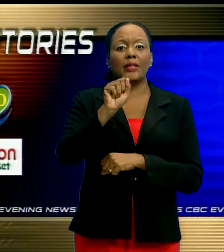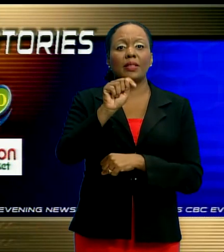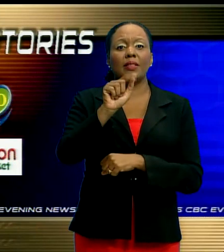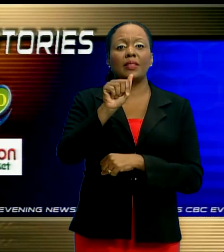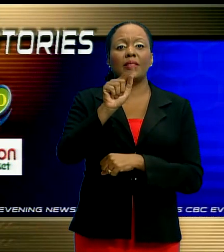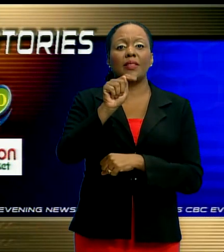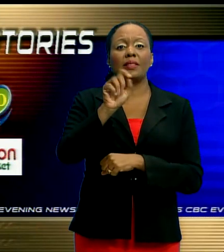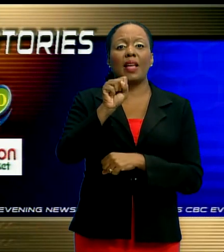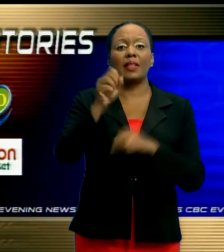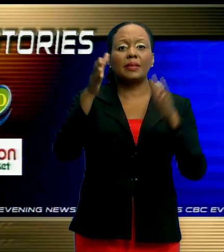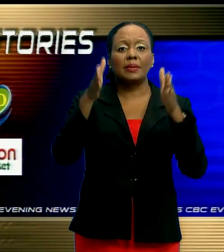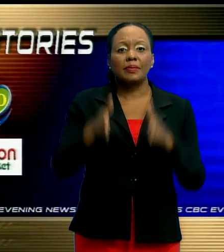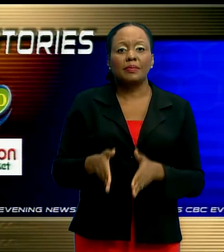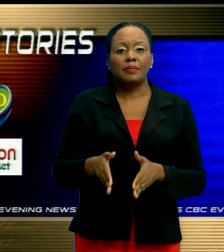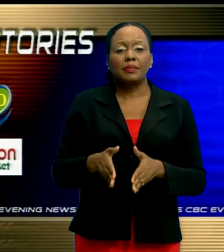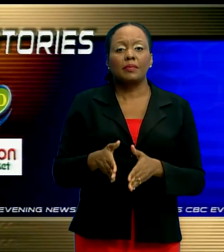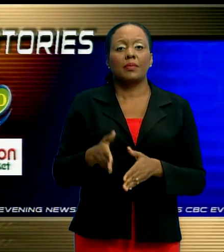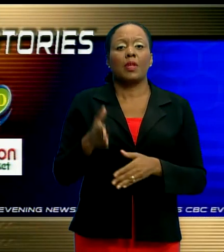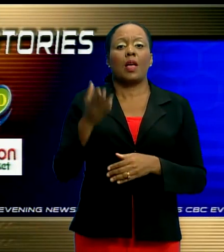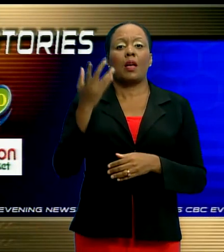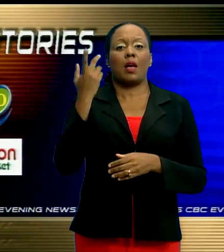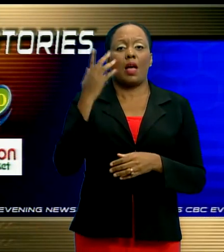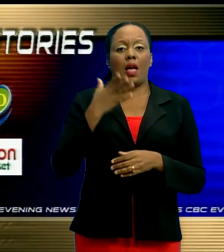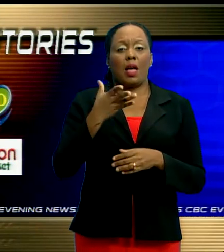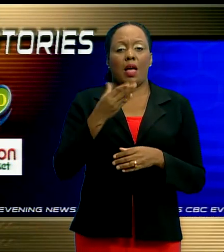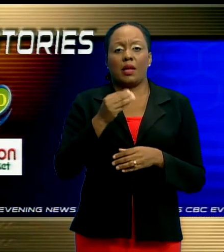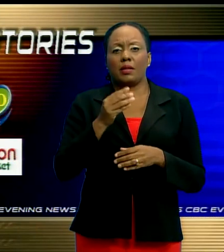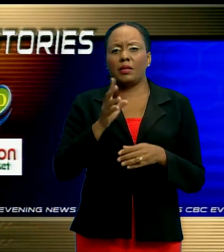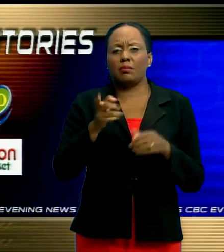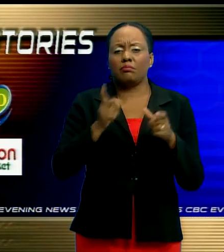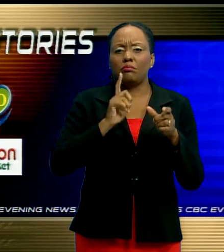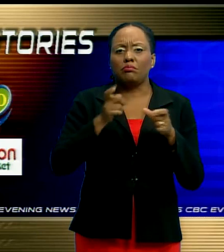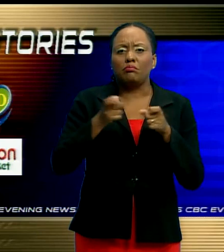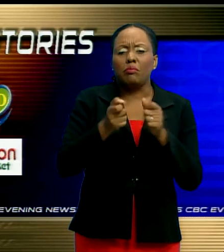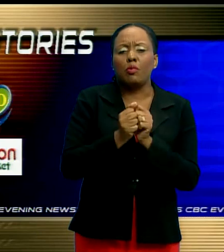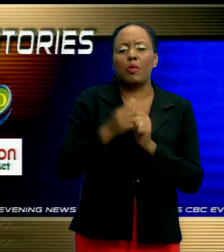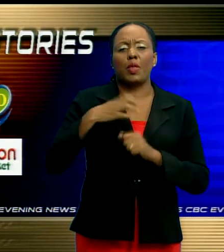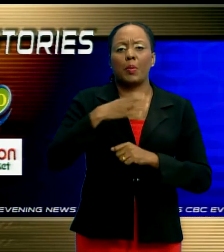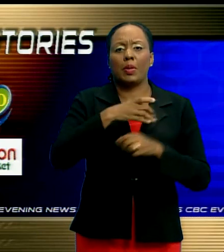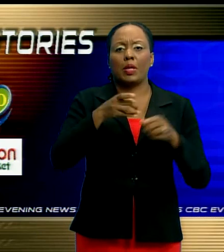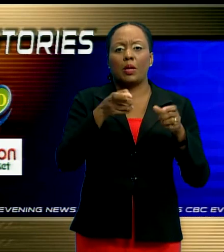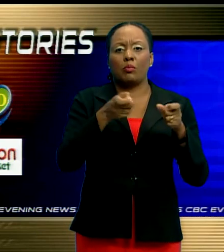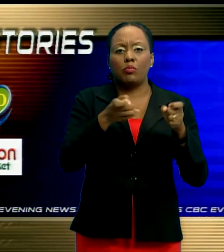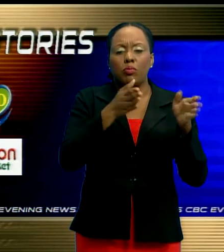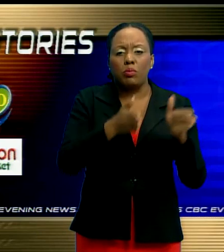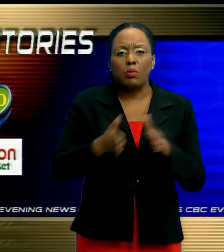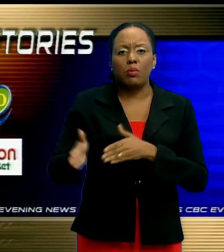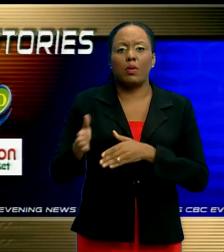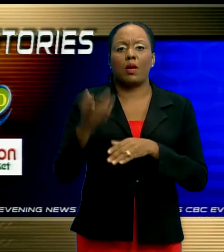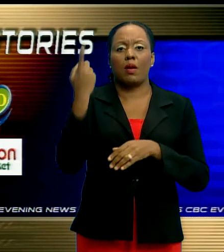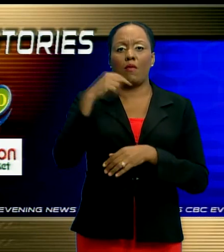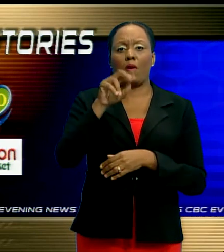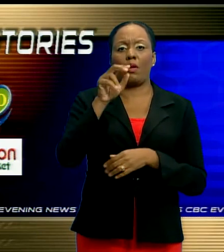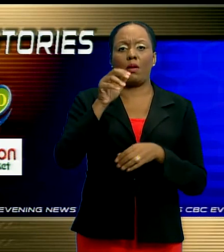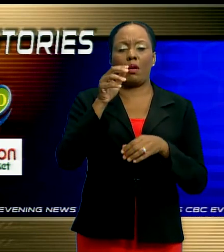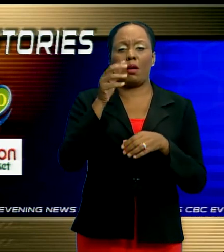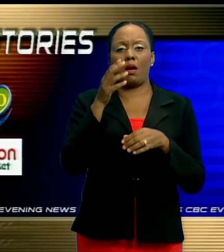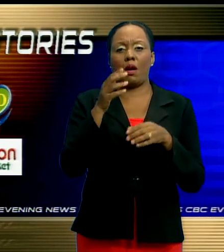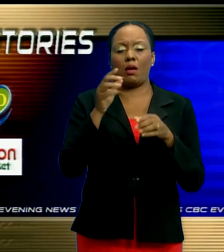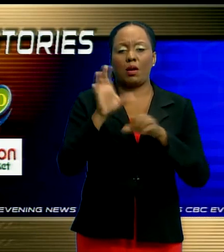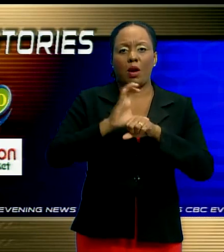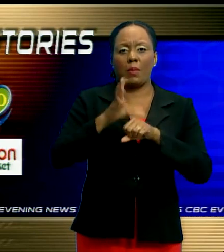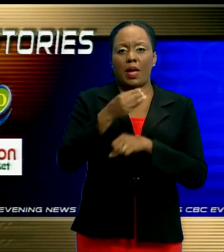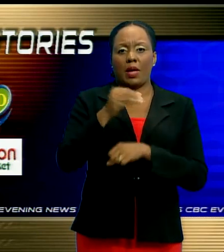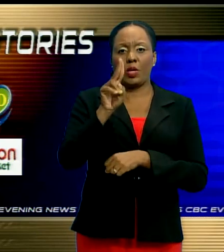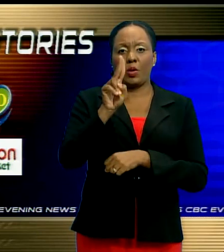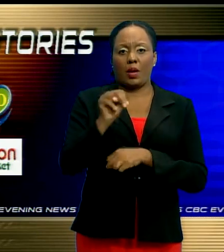of the Regional Consensus Coordinating Committee, and the 8th Regional Statistical Research Seminar at United Nations Health.